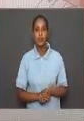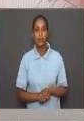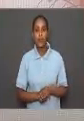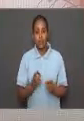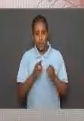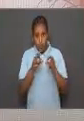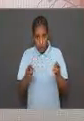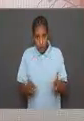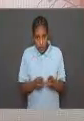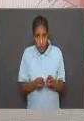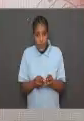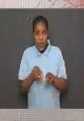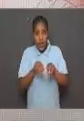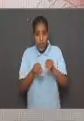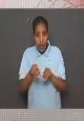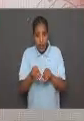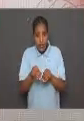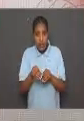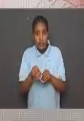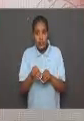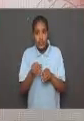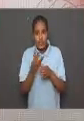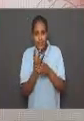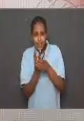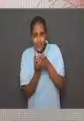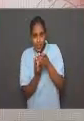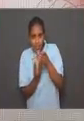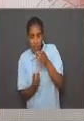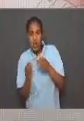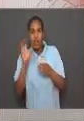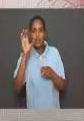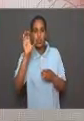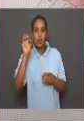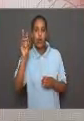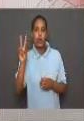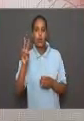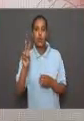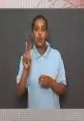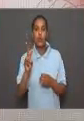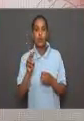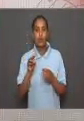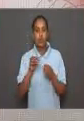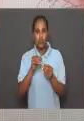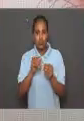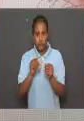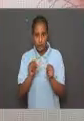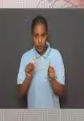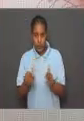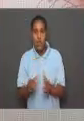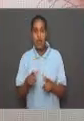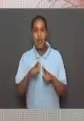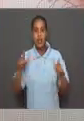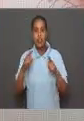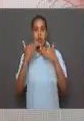The oceans act as a sink for carbon dioxide by dissolving a large